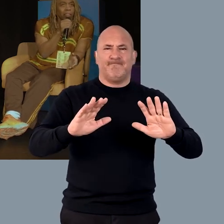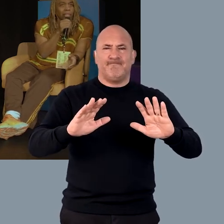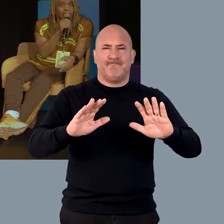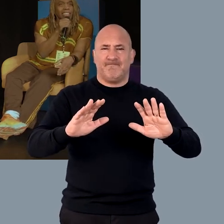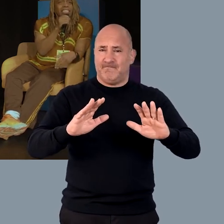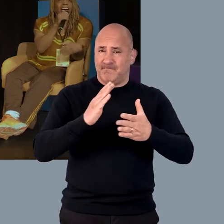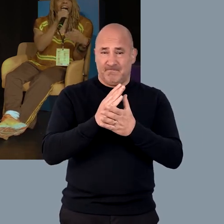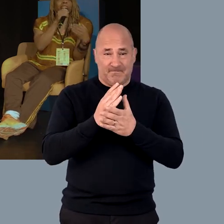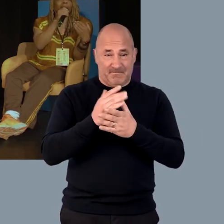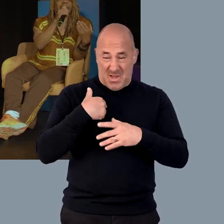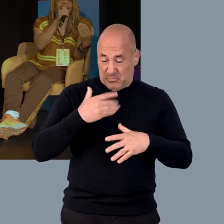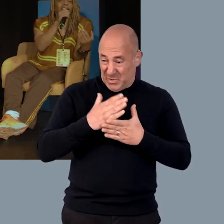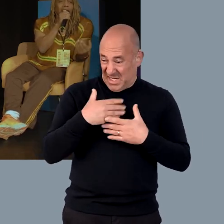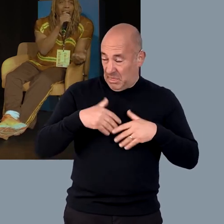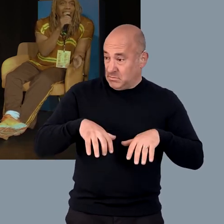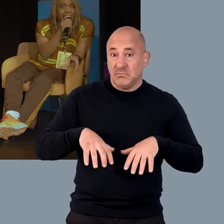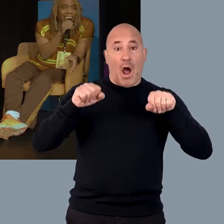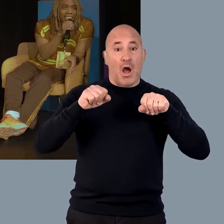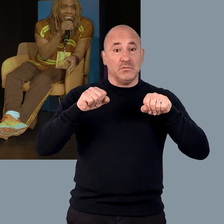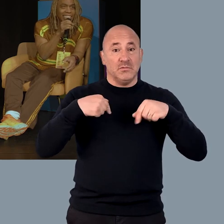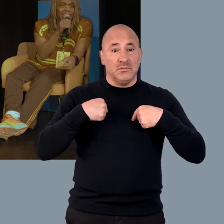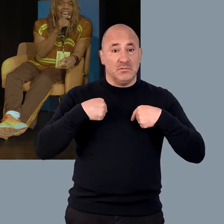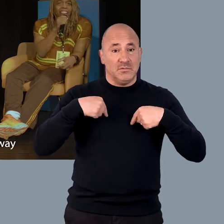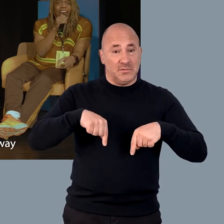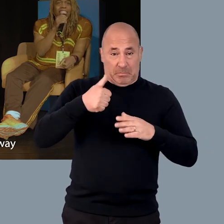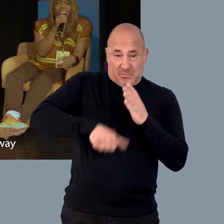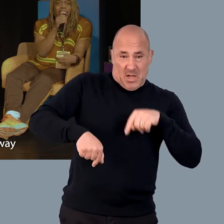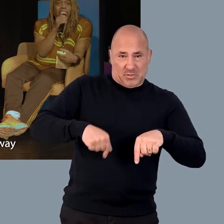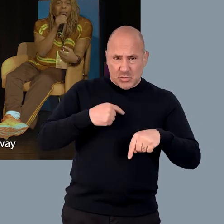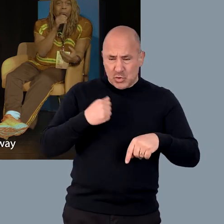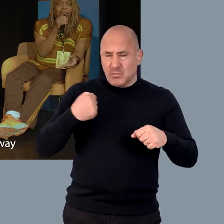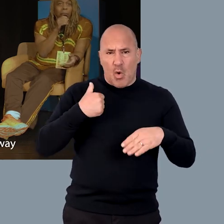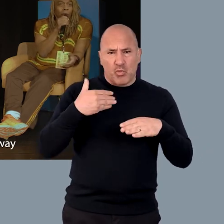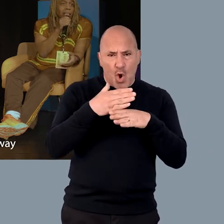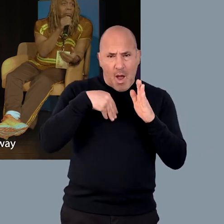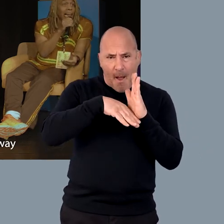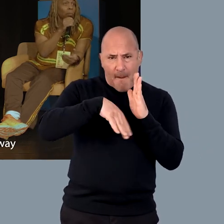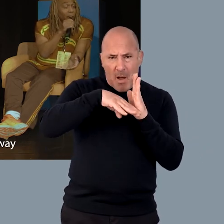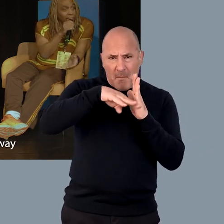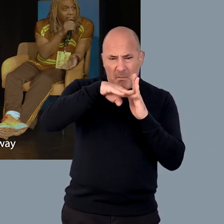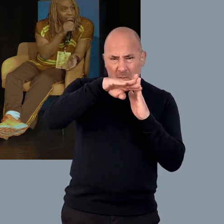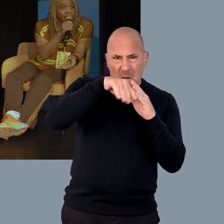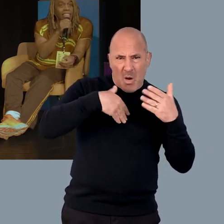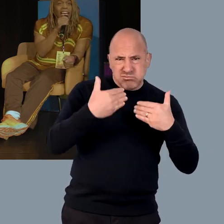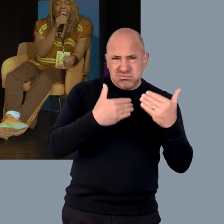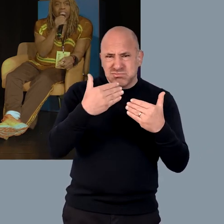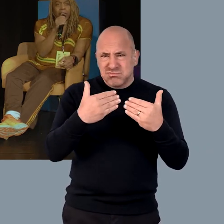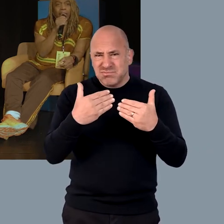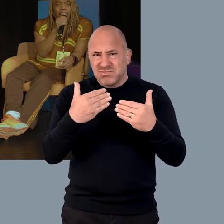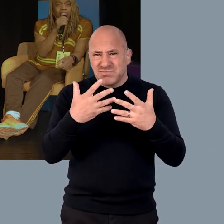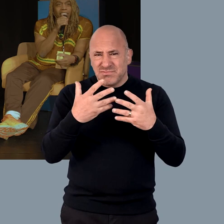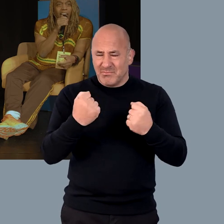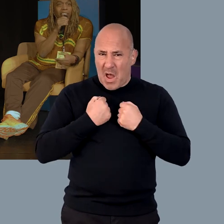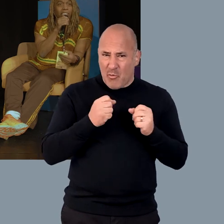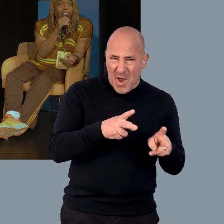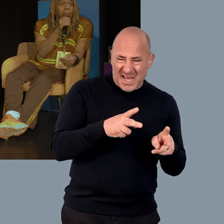hit a point where I realized that I was right in the very beginning and that I should just make my work my way. And,